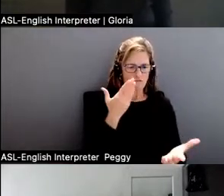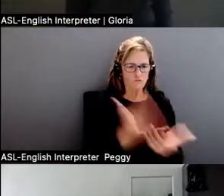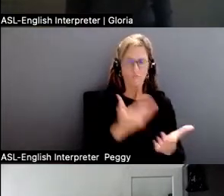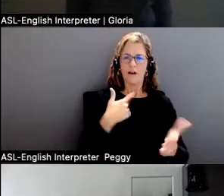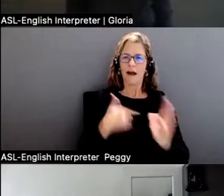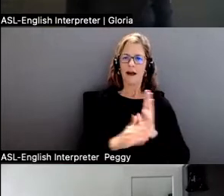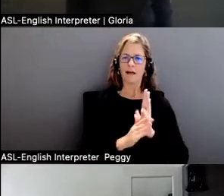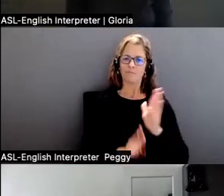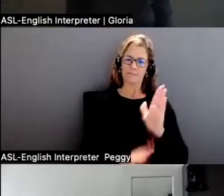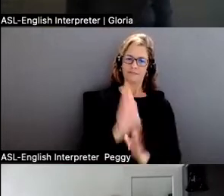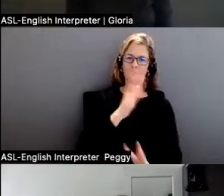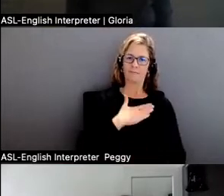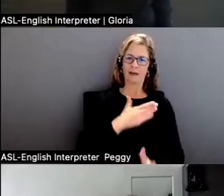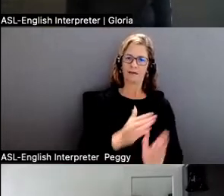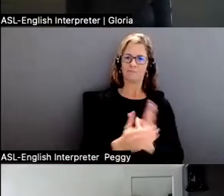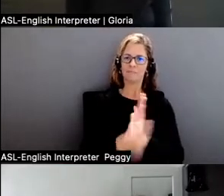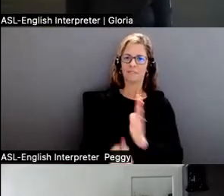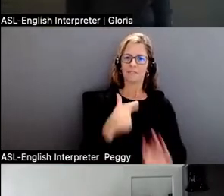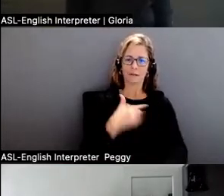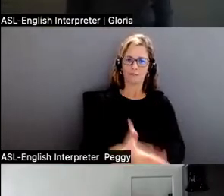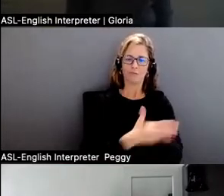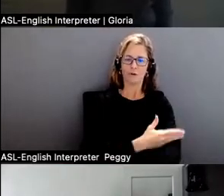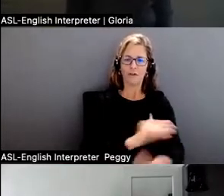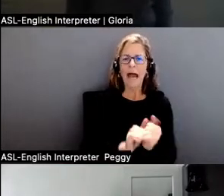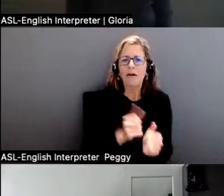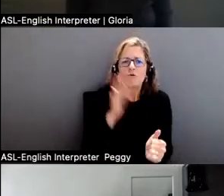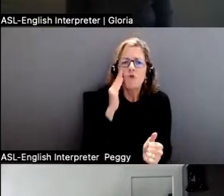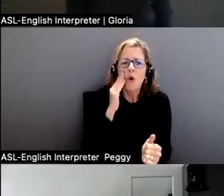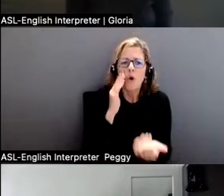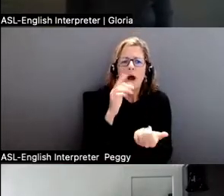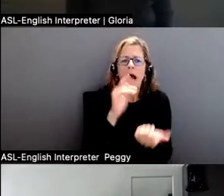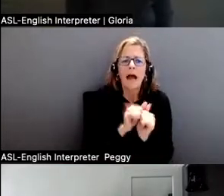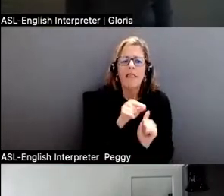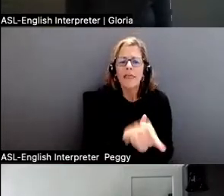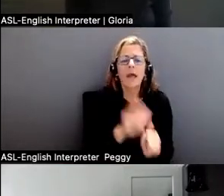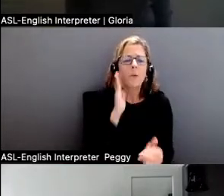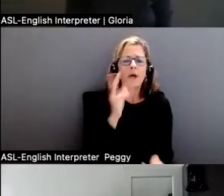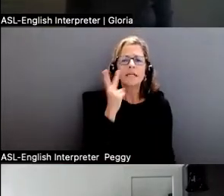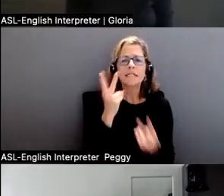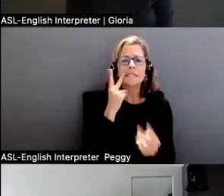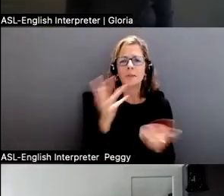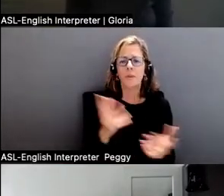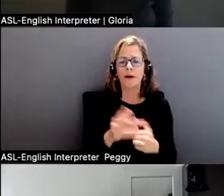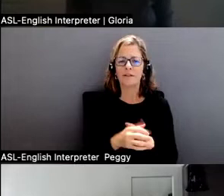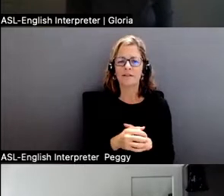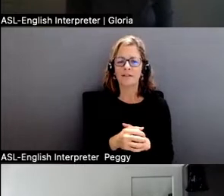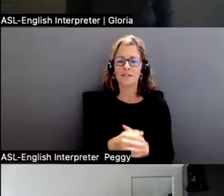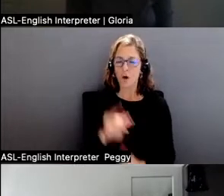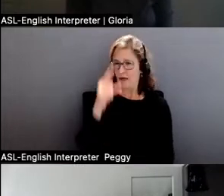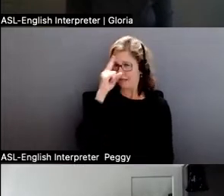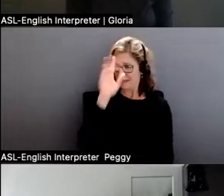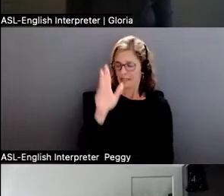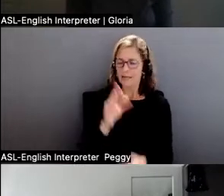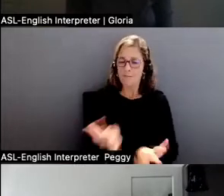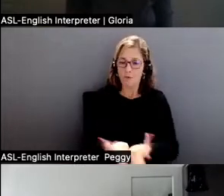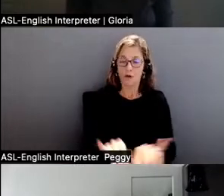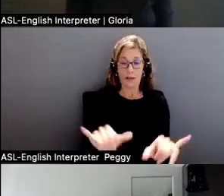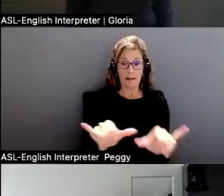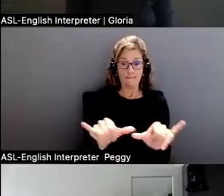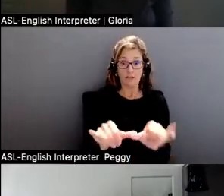visually in some way. I think it's important to consider what we measure success against